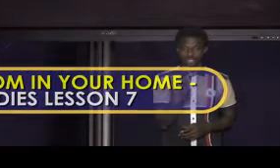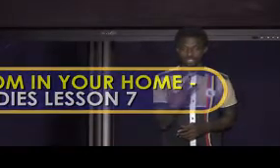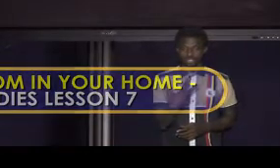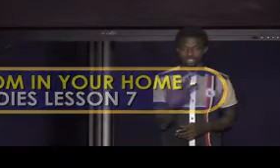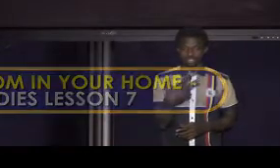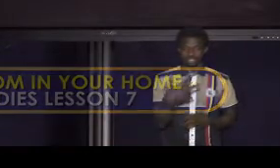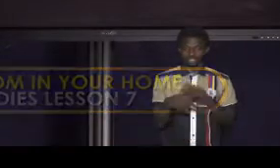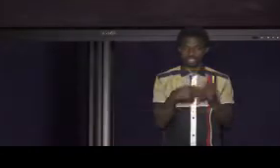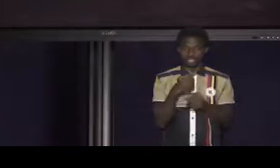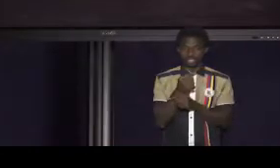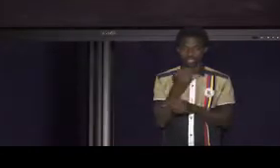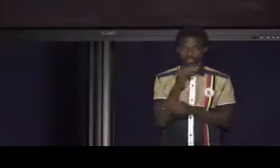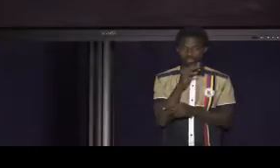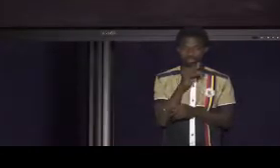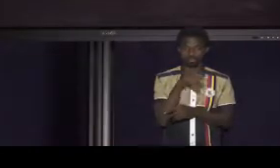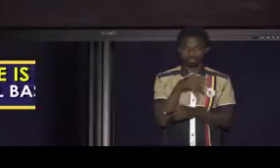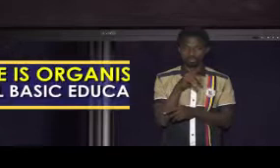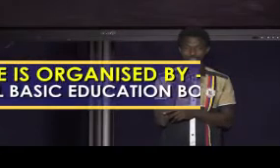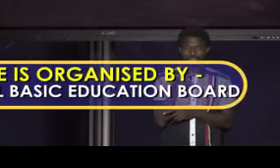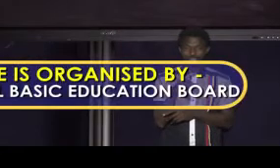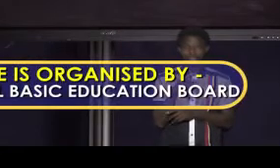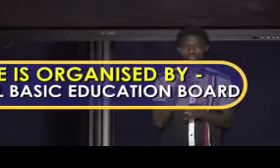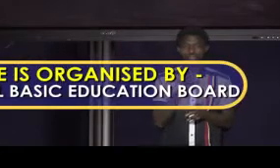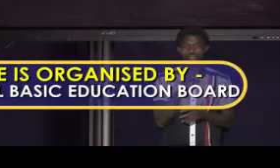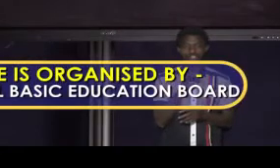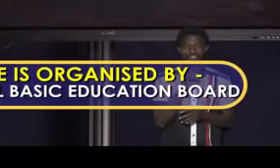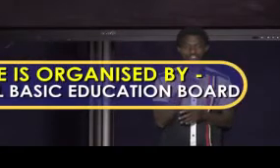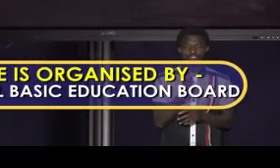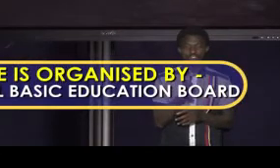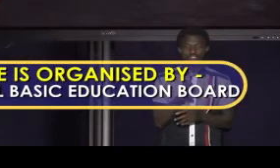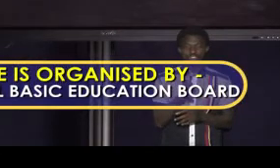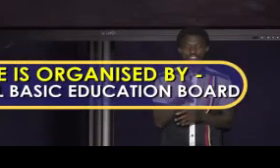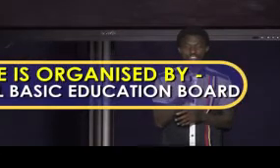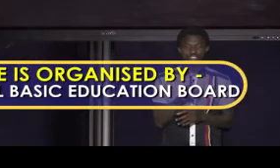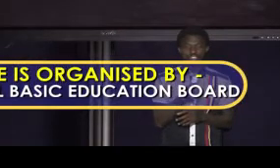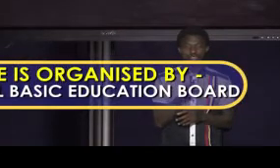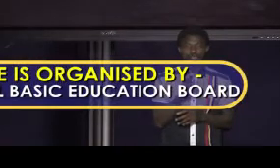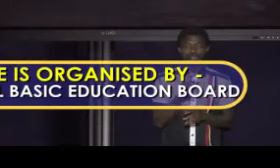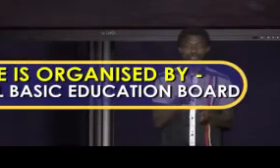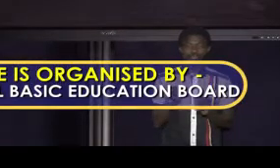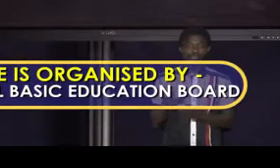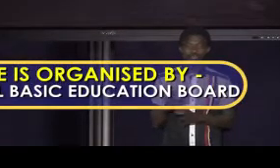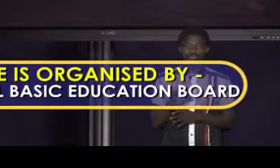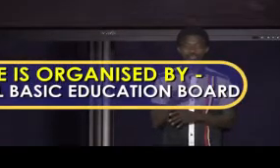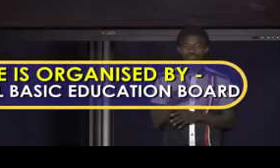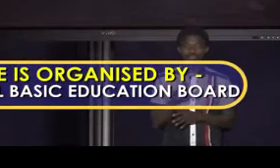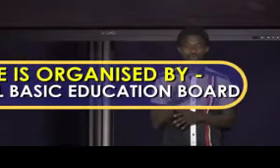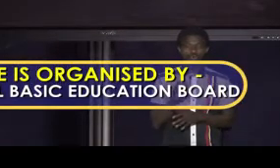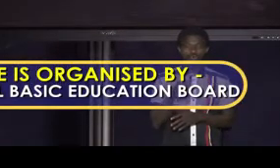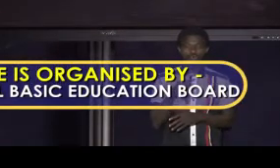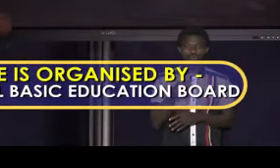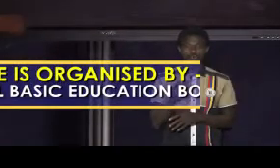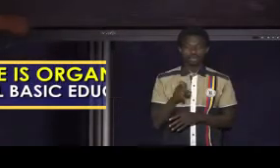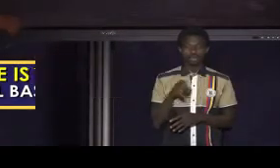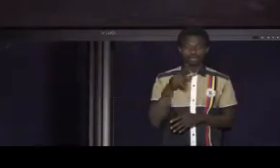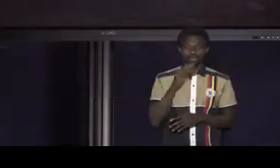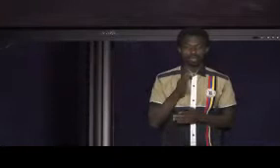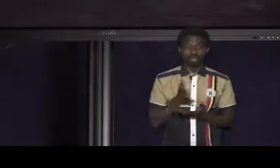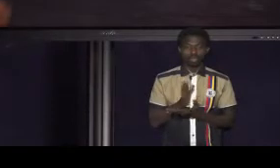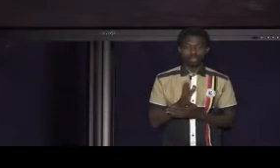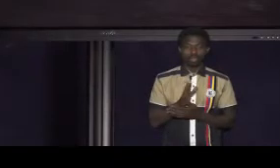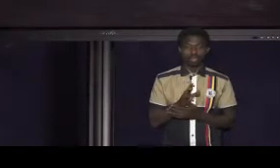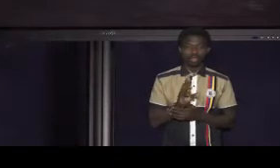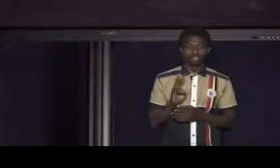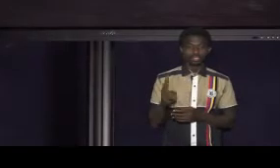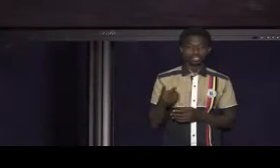of pulley: fixed pulley, movable pulley, compound or complex pulley. So you are correct. The second